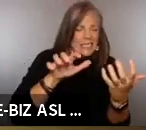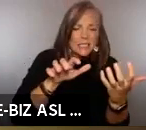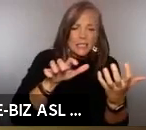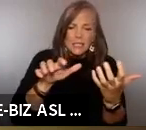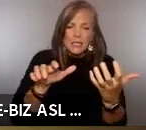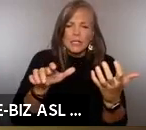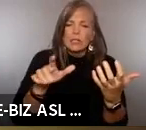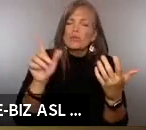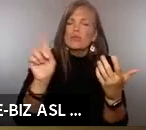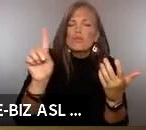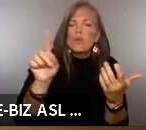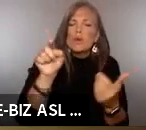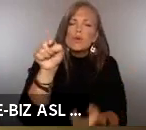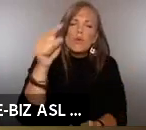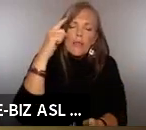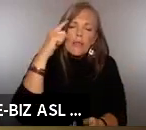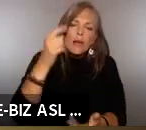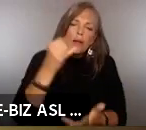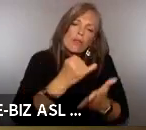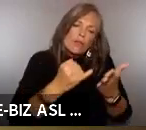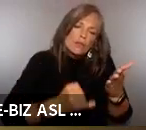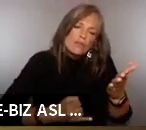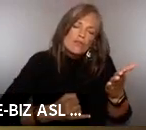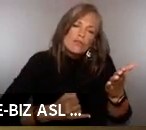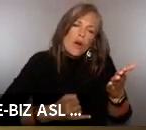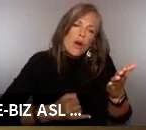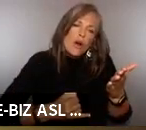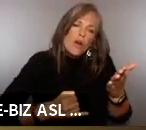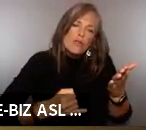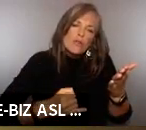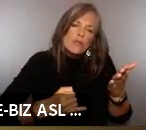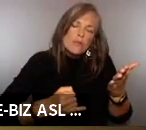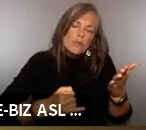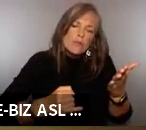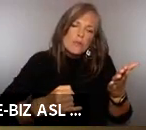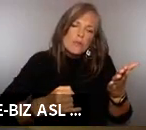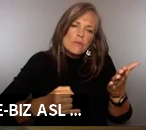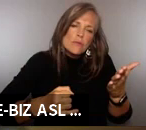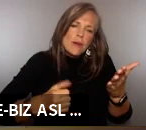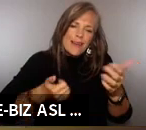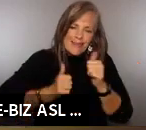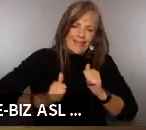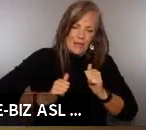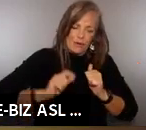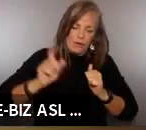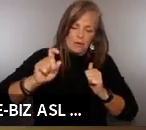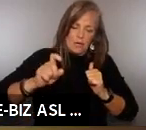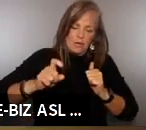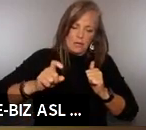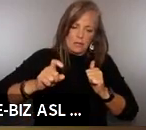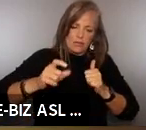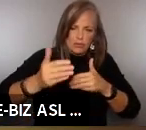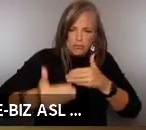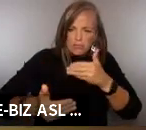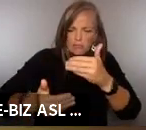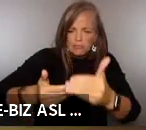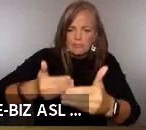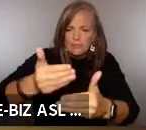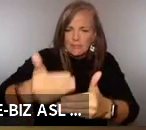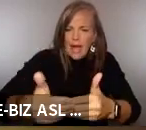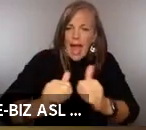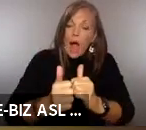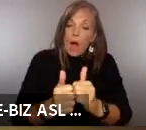do you think, this art form, needs to go to meet not only like the health